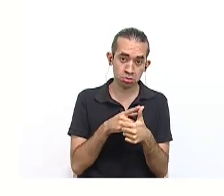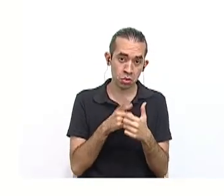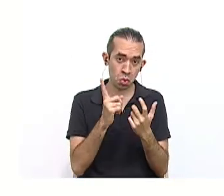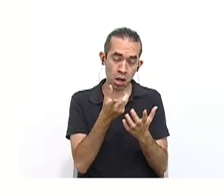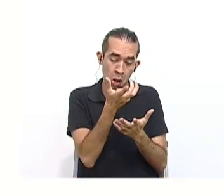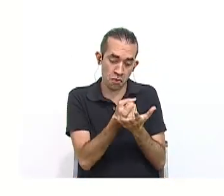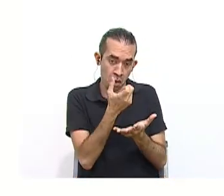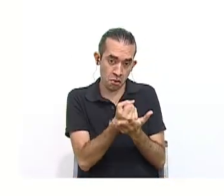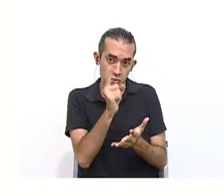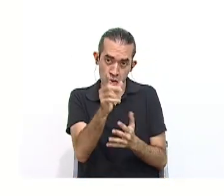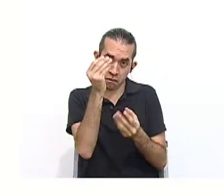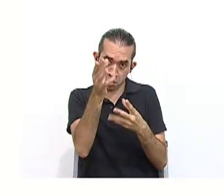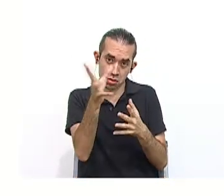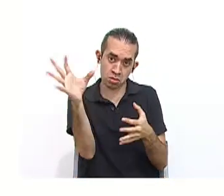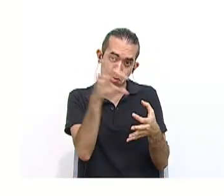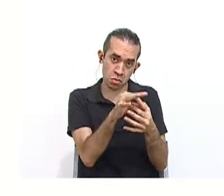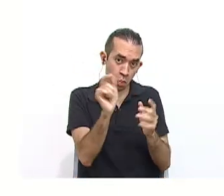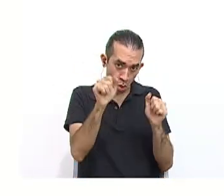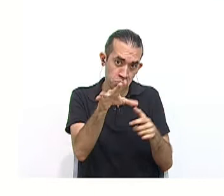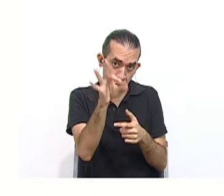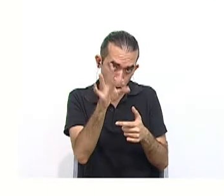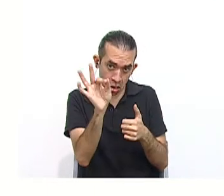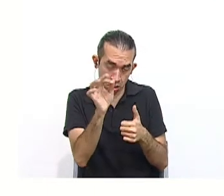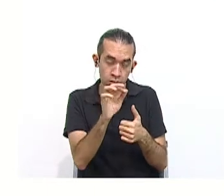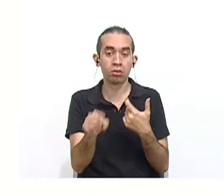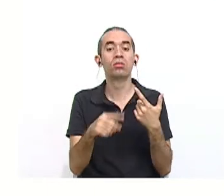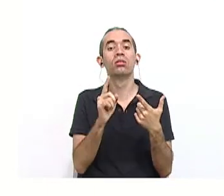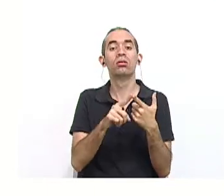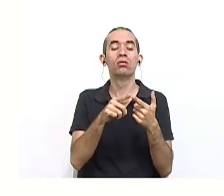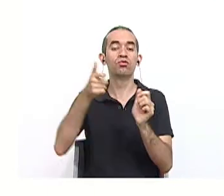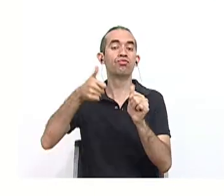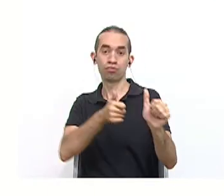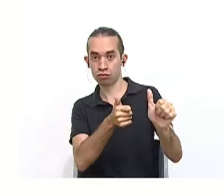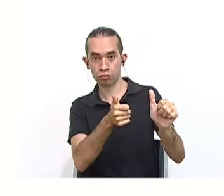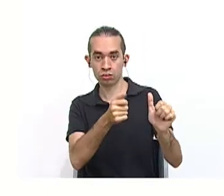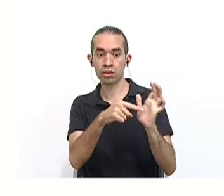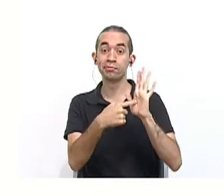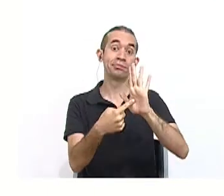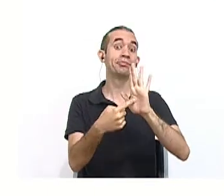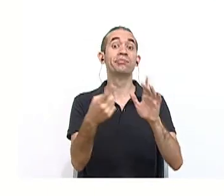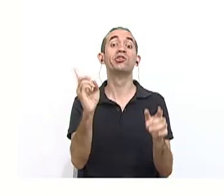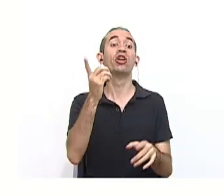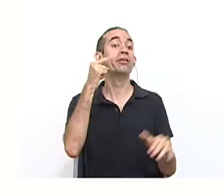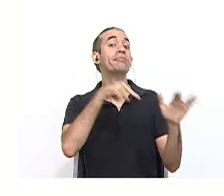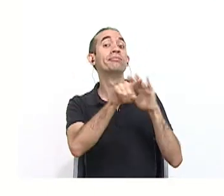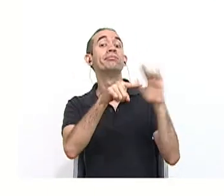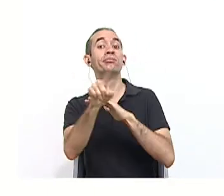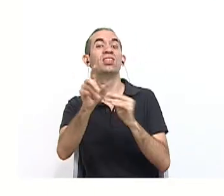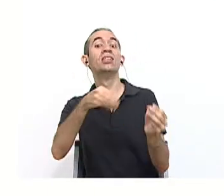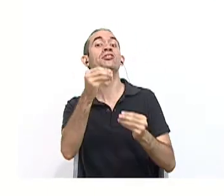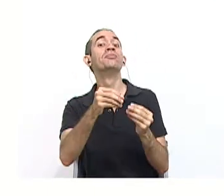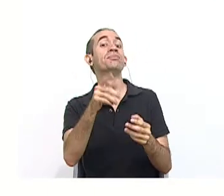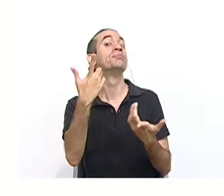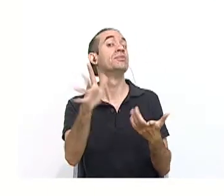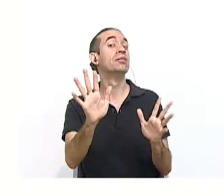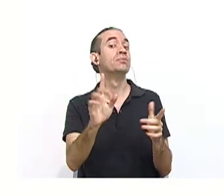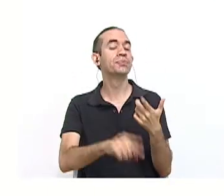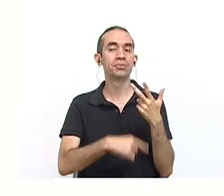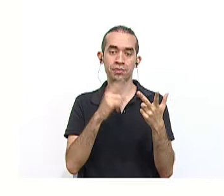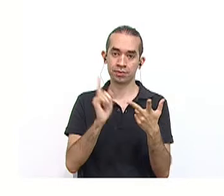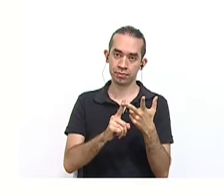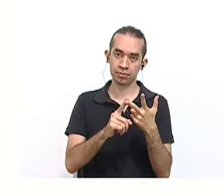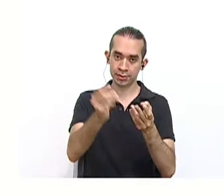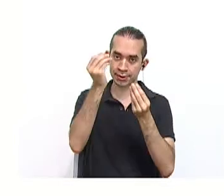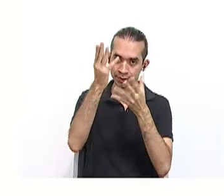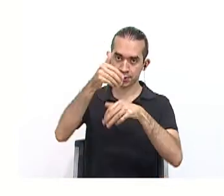information is recorded about you. You leave a trail showing where you've been and what you've been doing, or you send